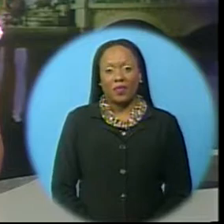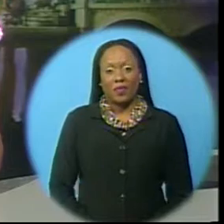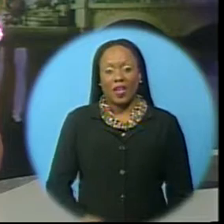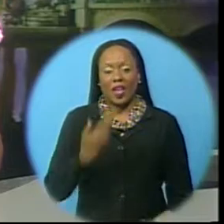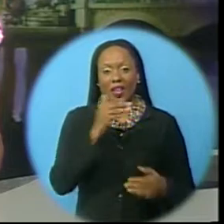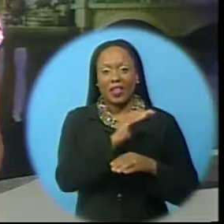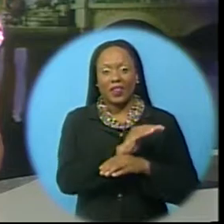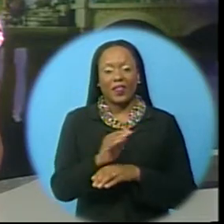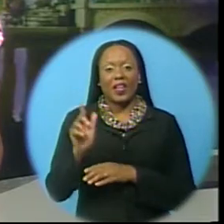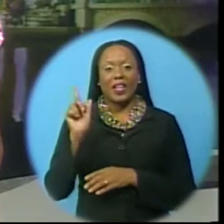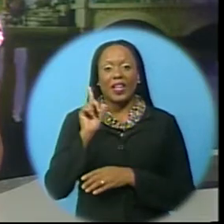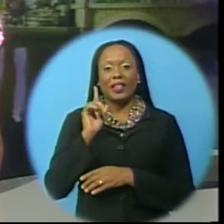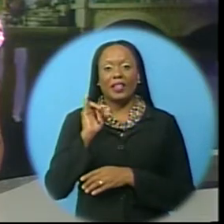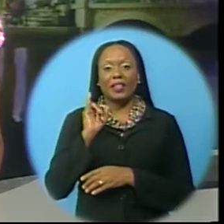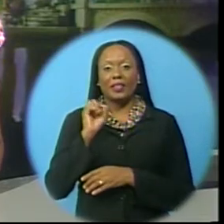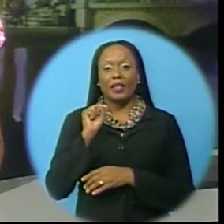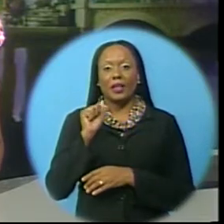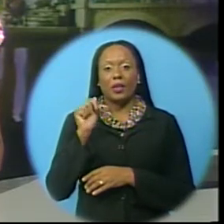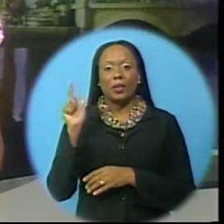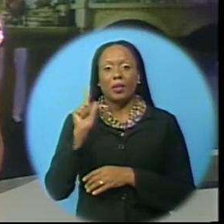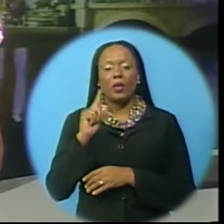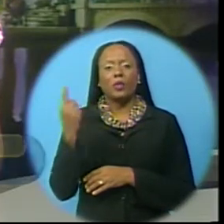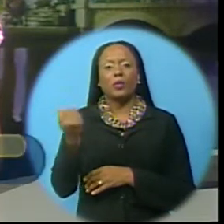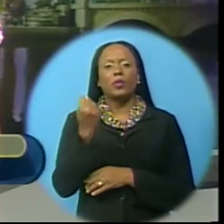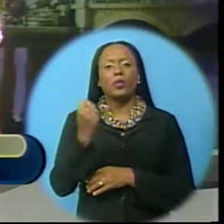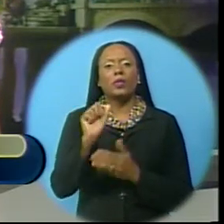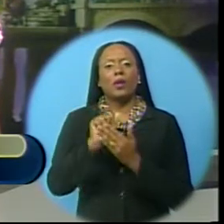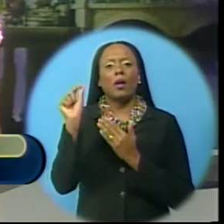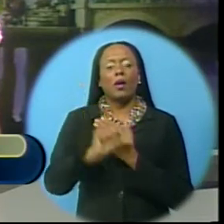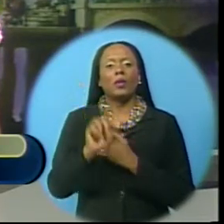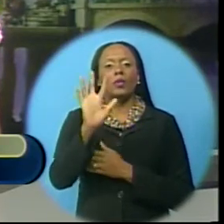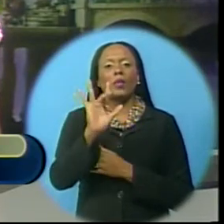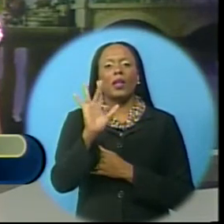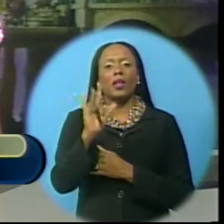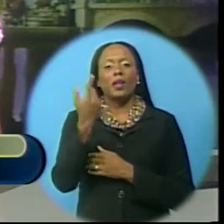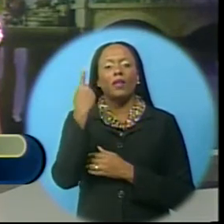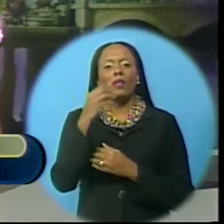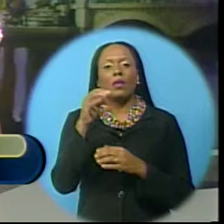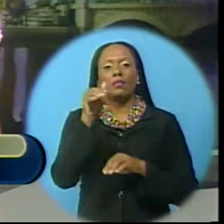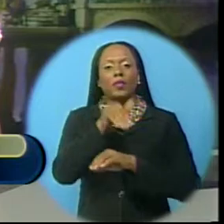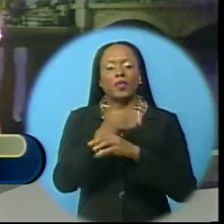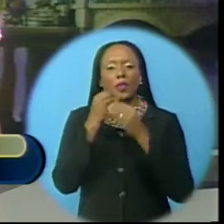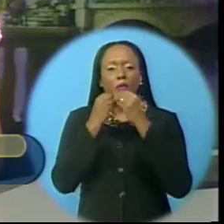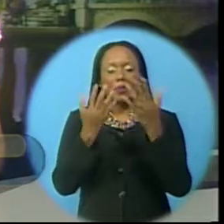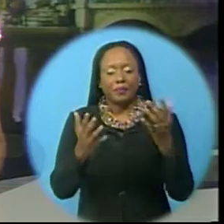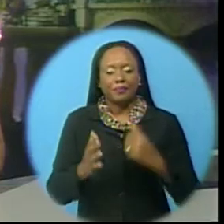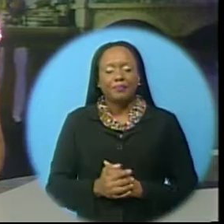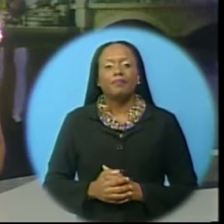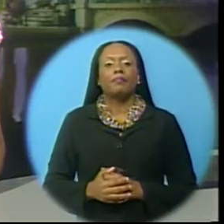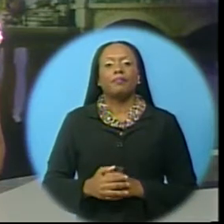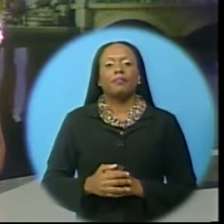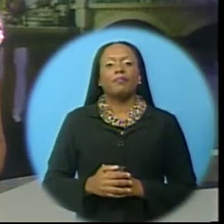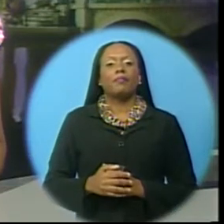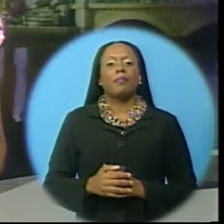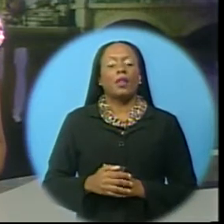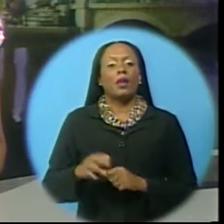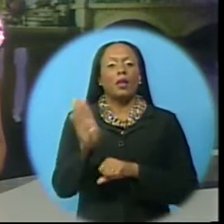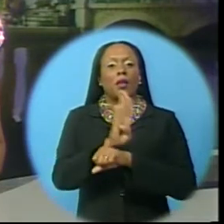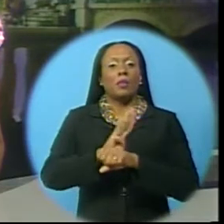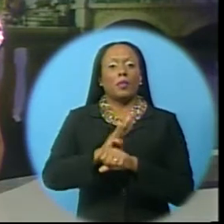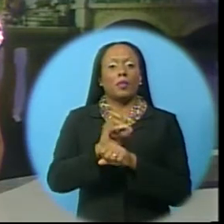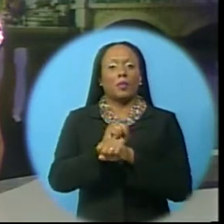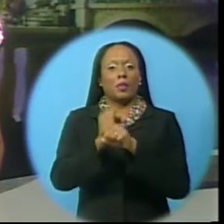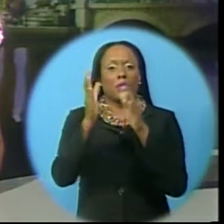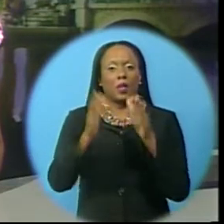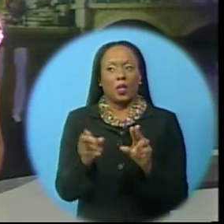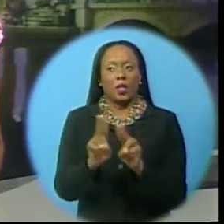Very good evening to you. I'm Lisa Lord with the Tuesday, August 25th edition of the CBC Evening News. In our top story, the Barbados